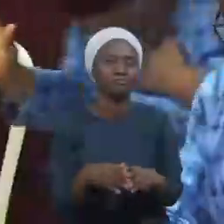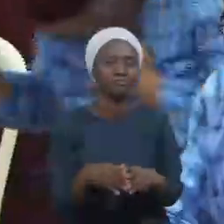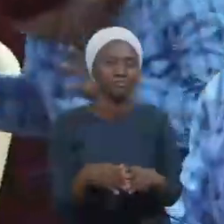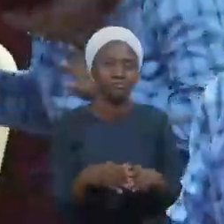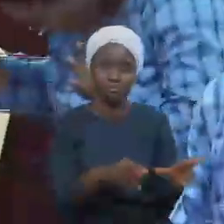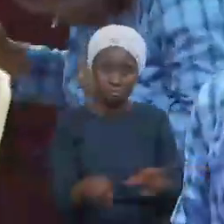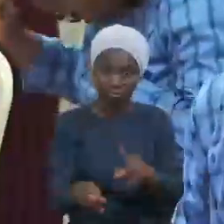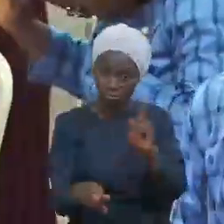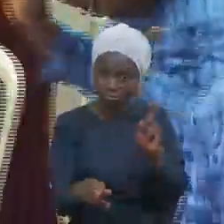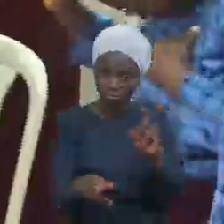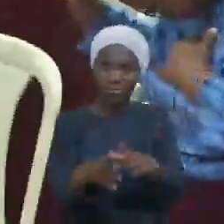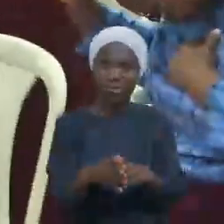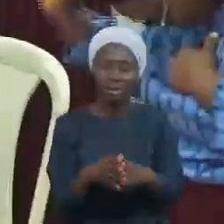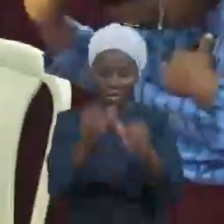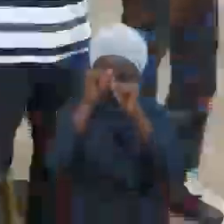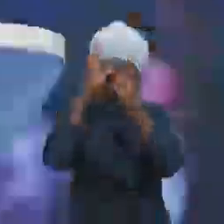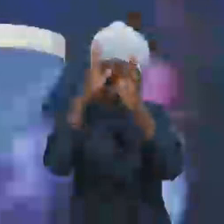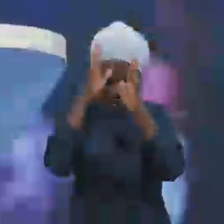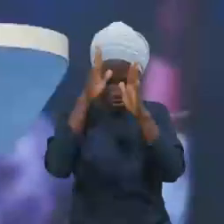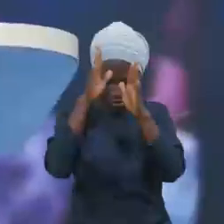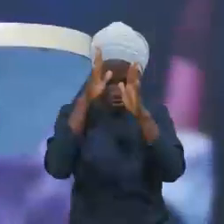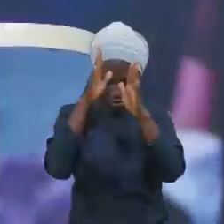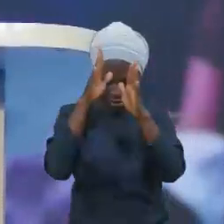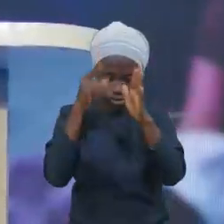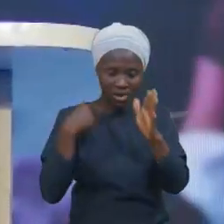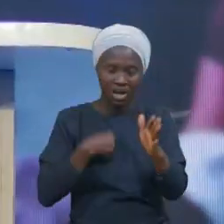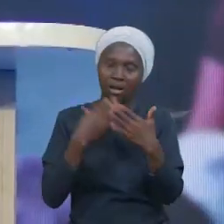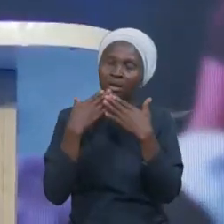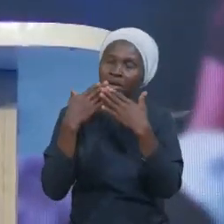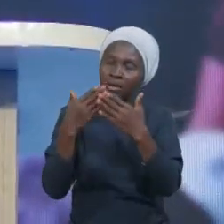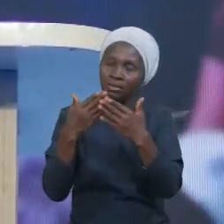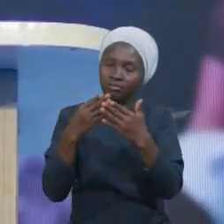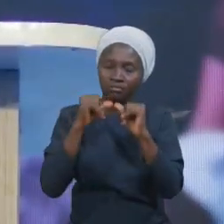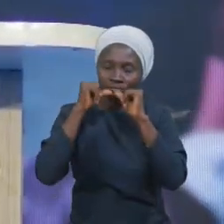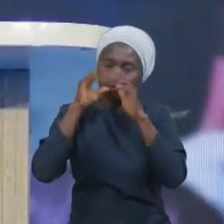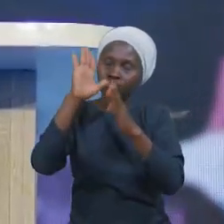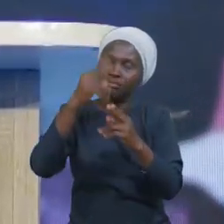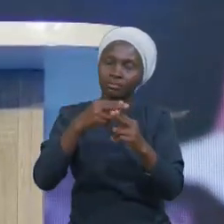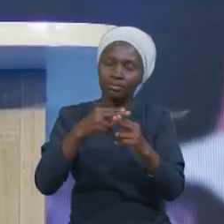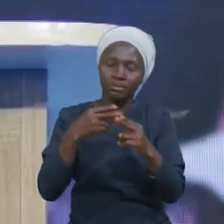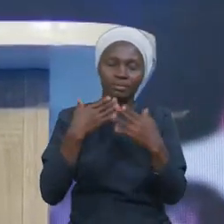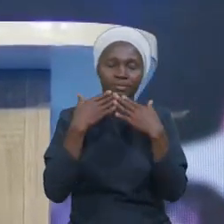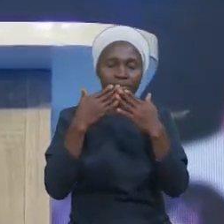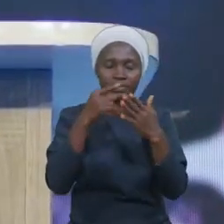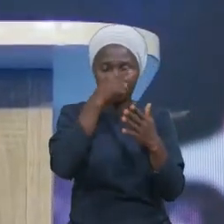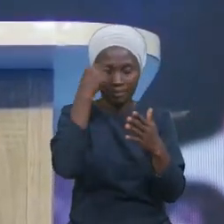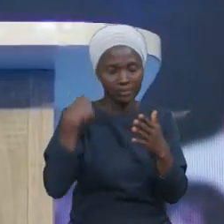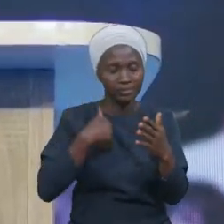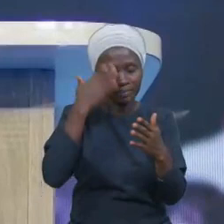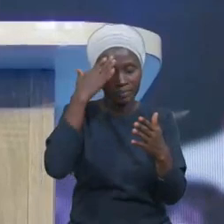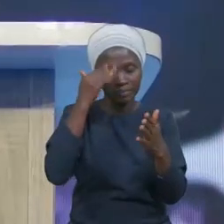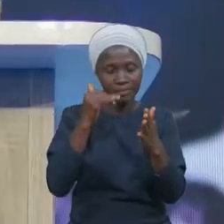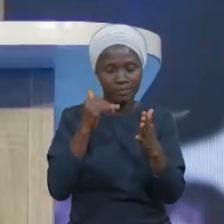Are you ready? Father, we thank you and bless your name. We thank you because we know